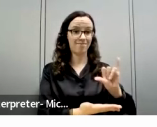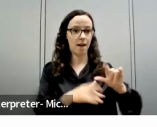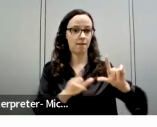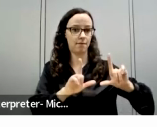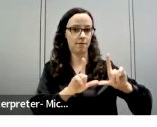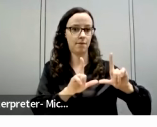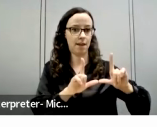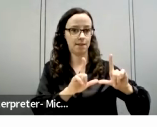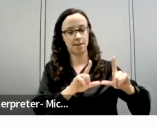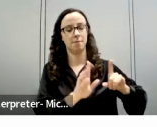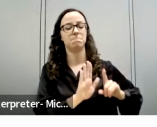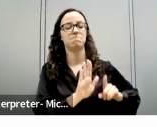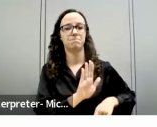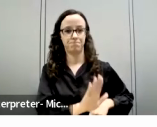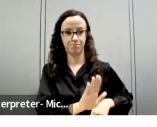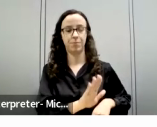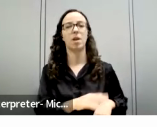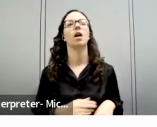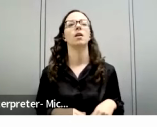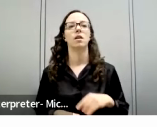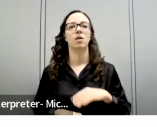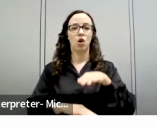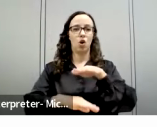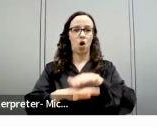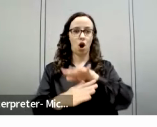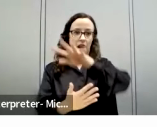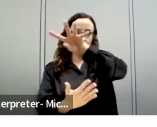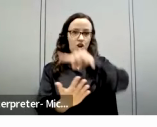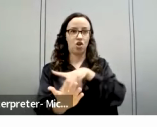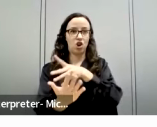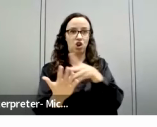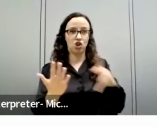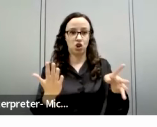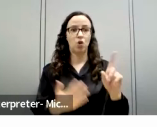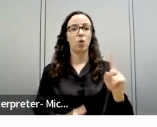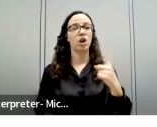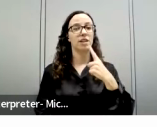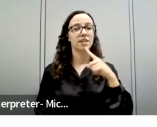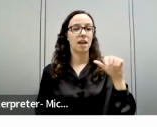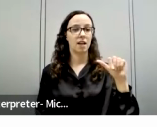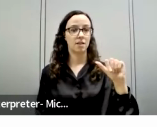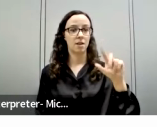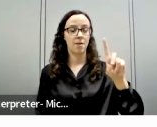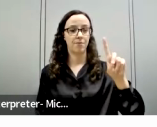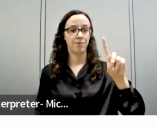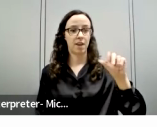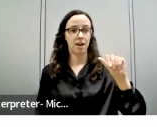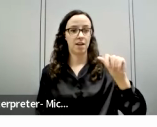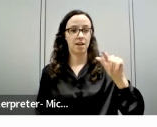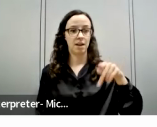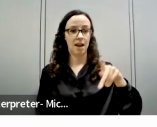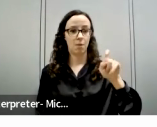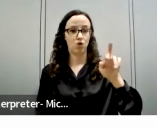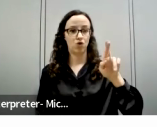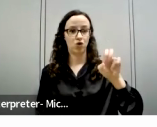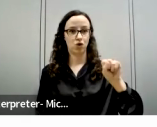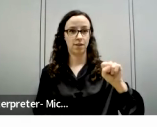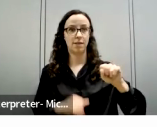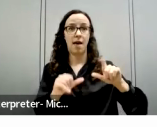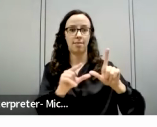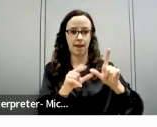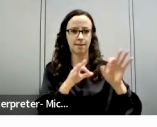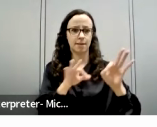that work. And then on the chart over here where it says adapter's license, that can tell me what I can do with that work. And